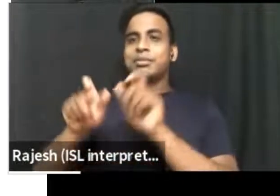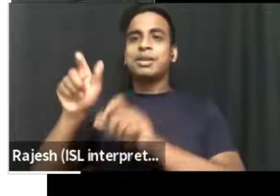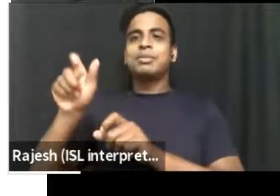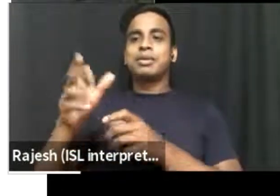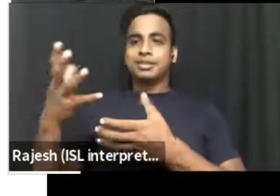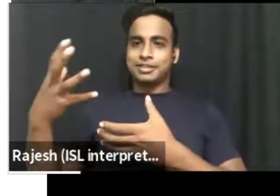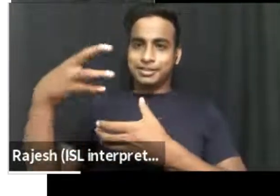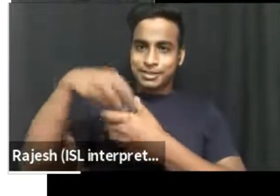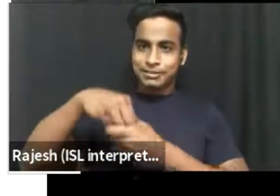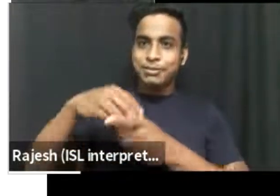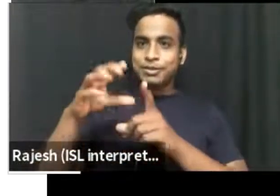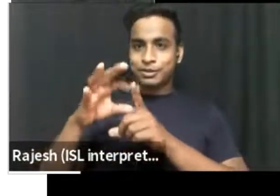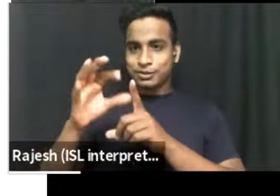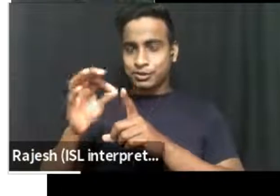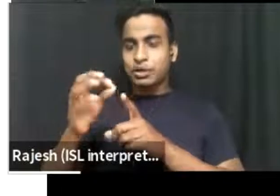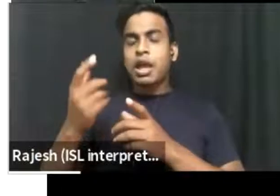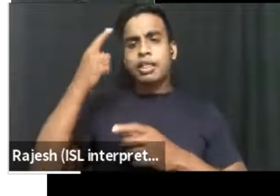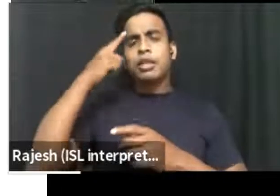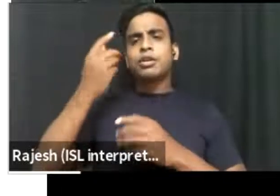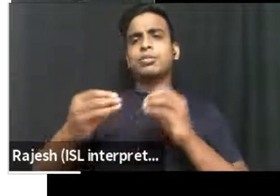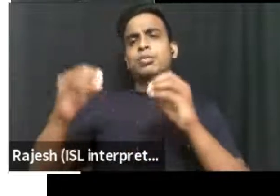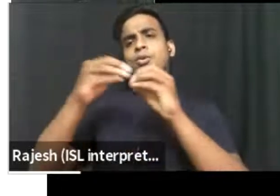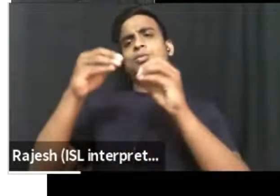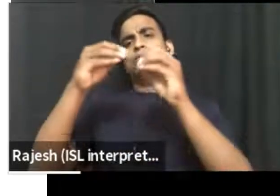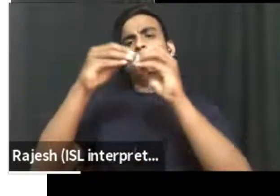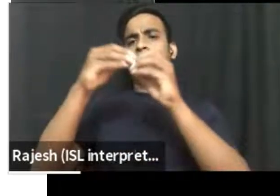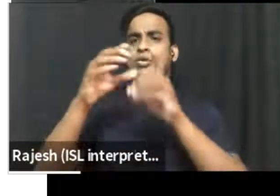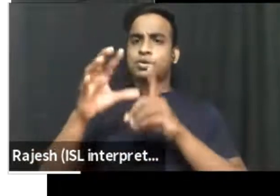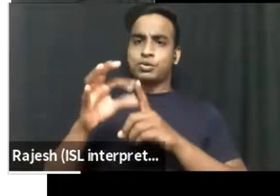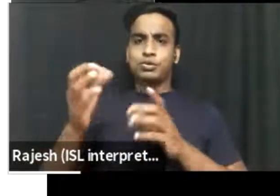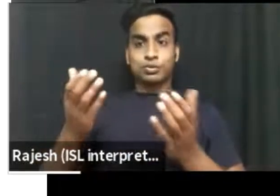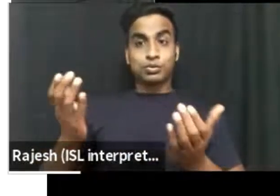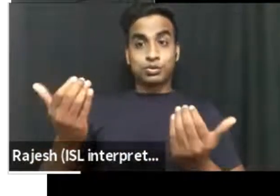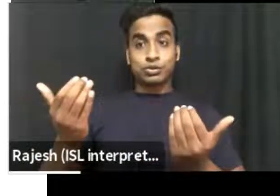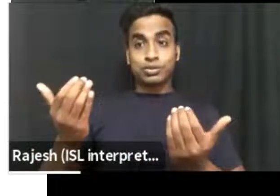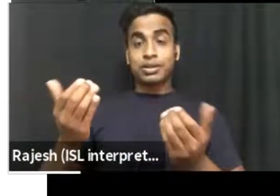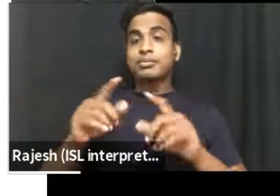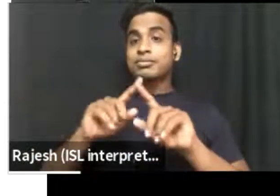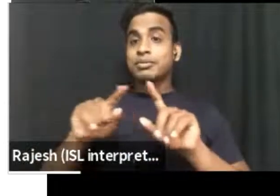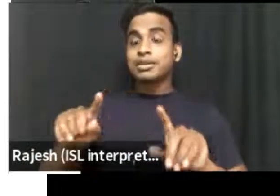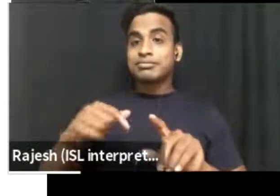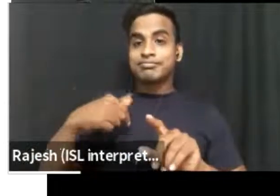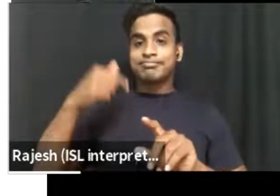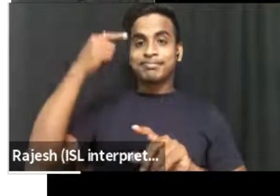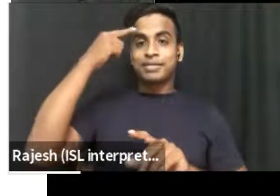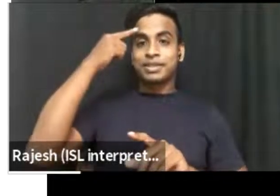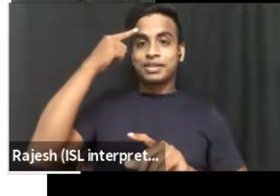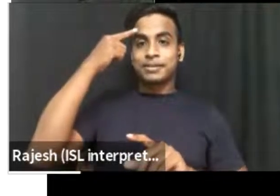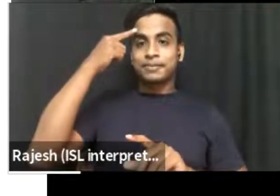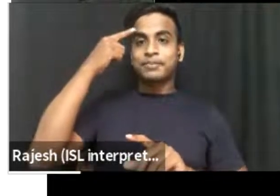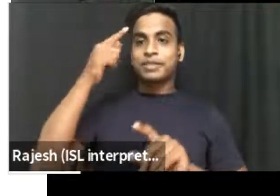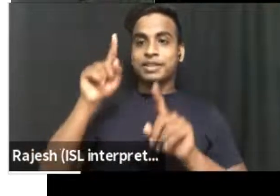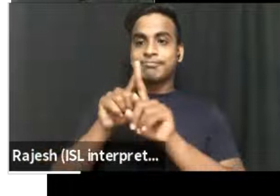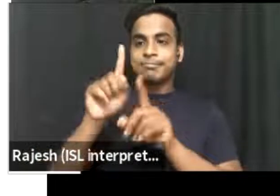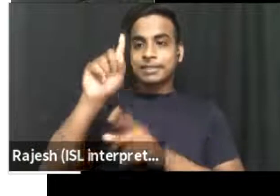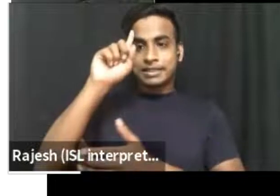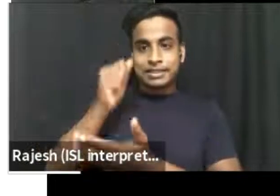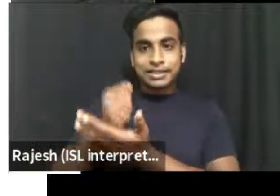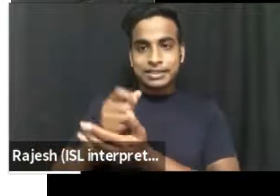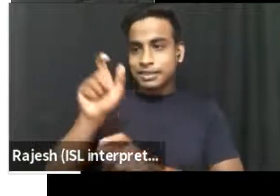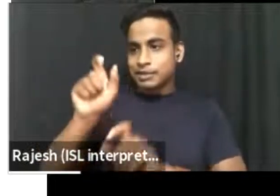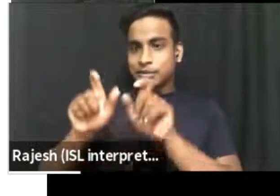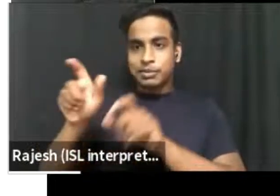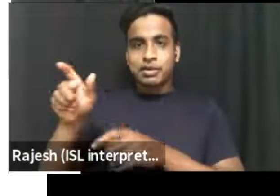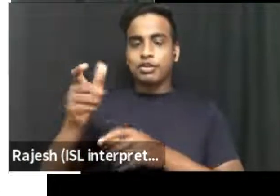done, but this has been prepared keeping in mind again the um, decision makers, the